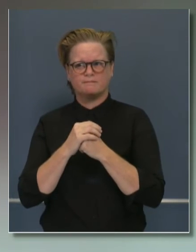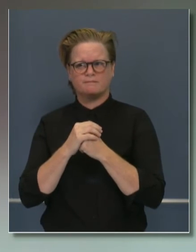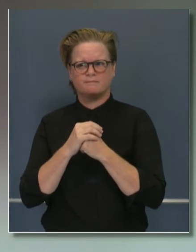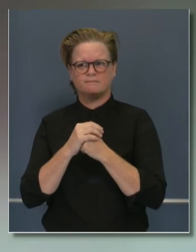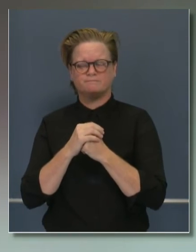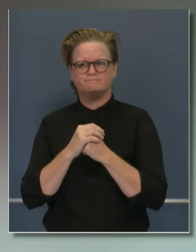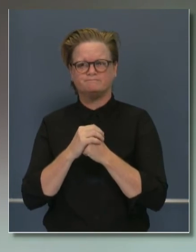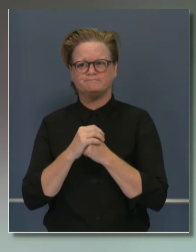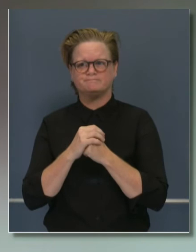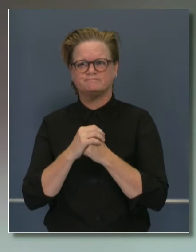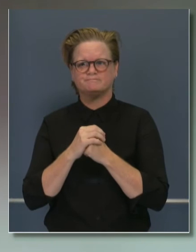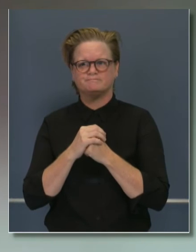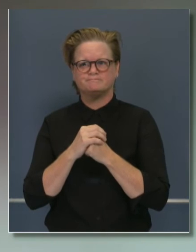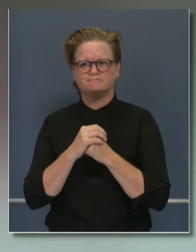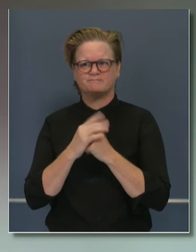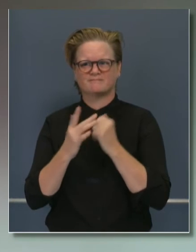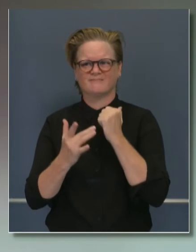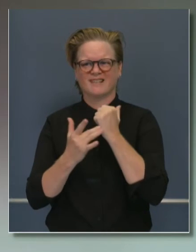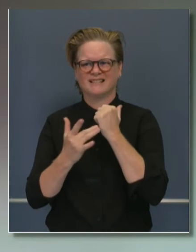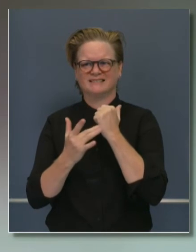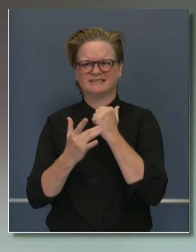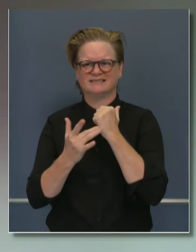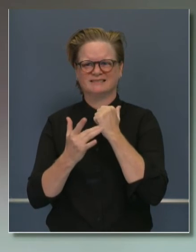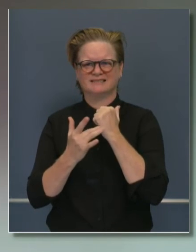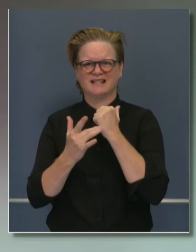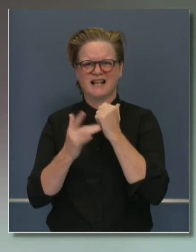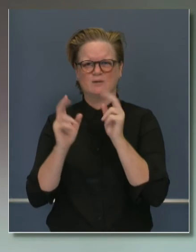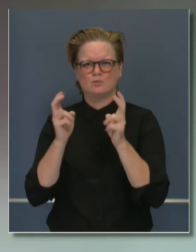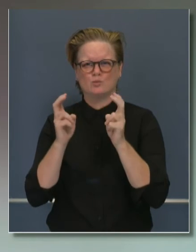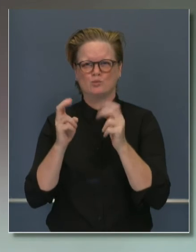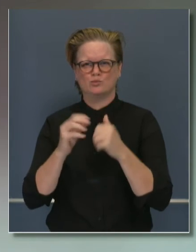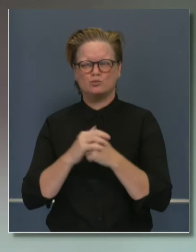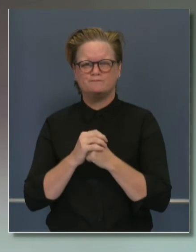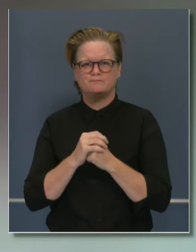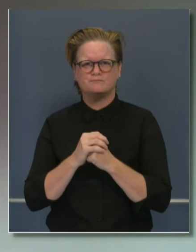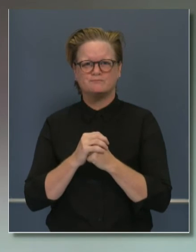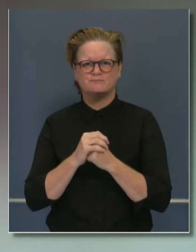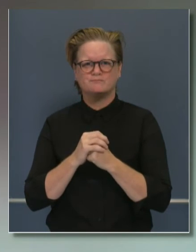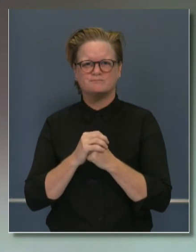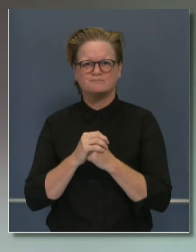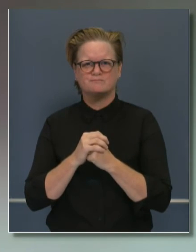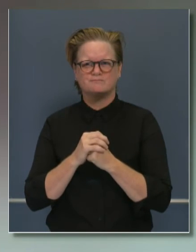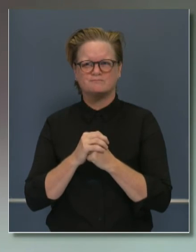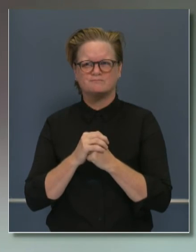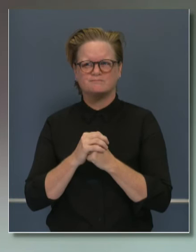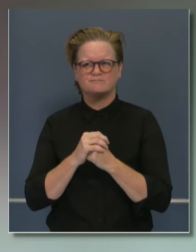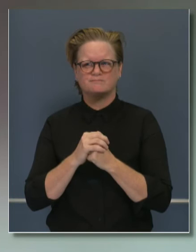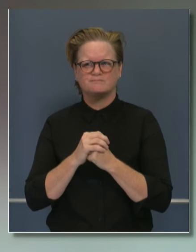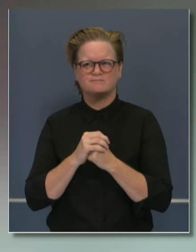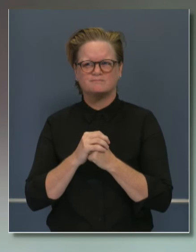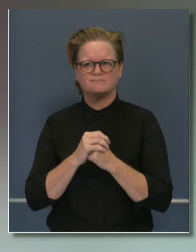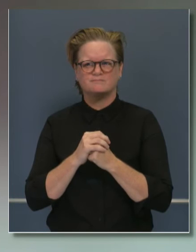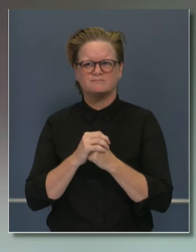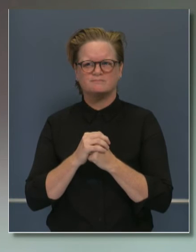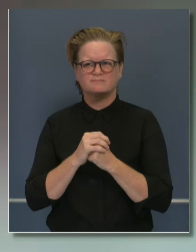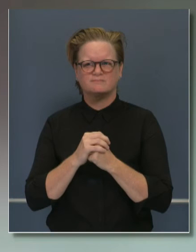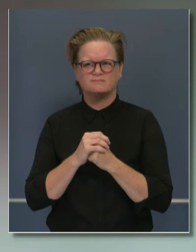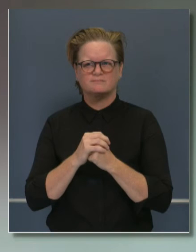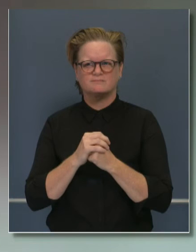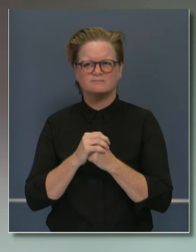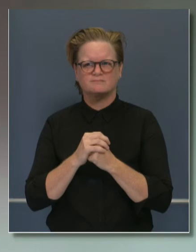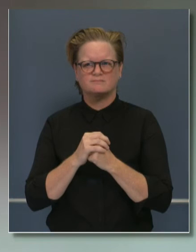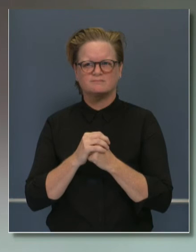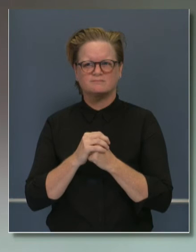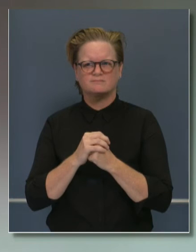period, non-essential gatherings, non-essential coming together really does happen without